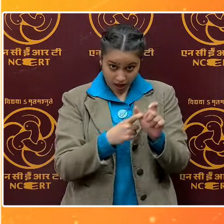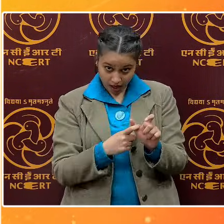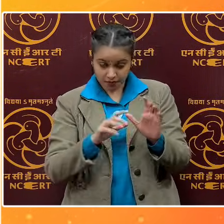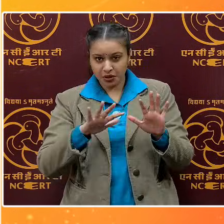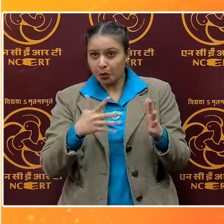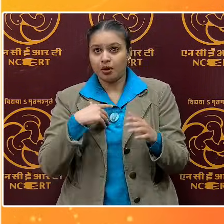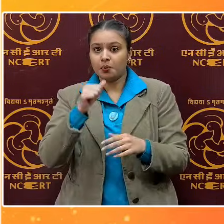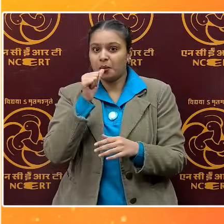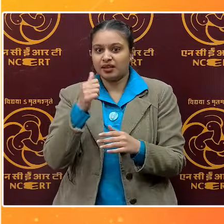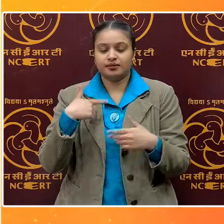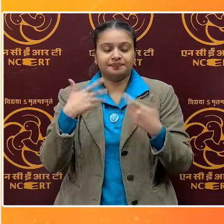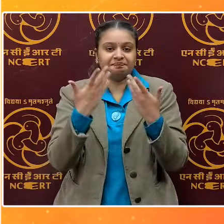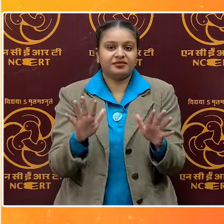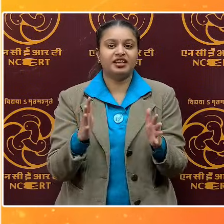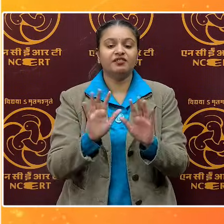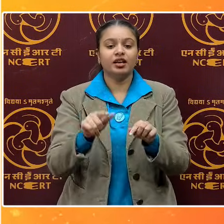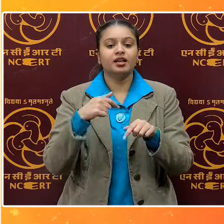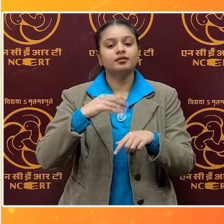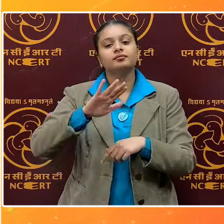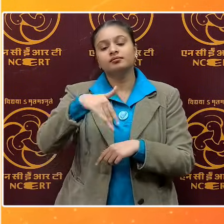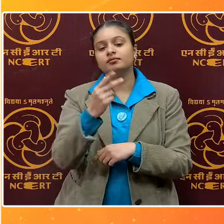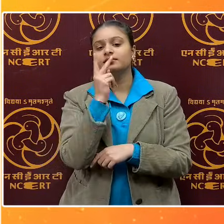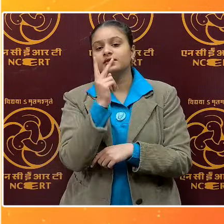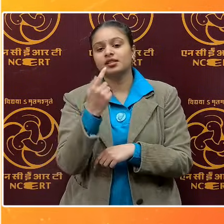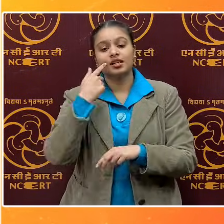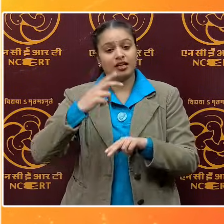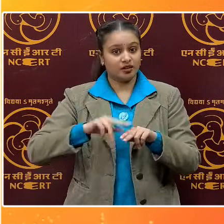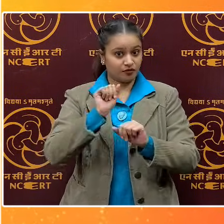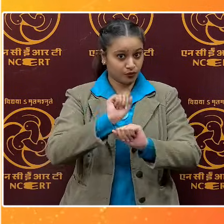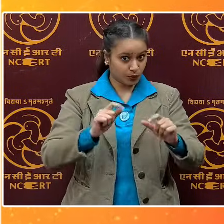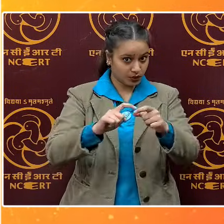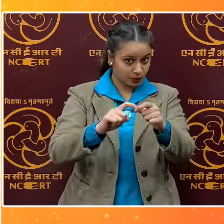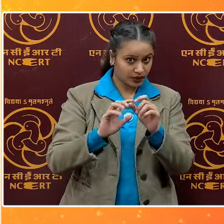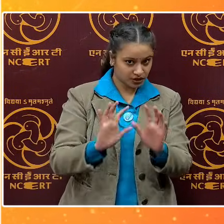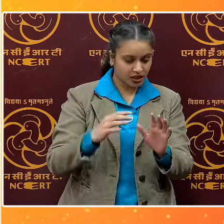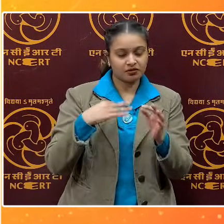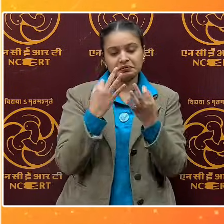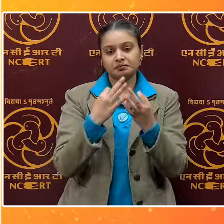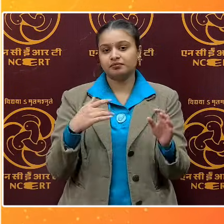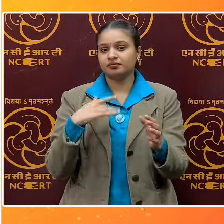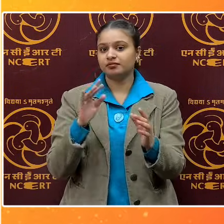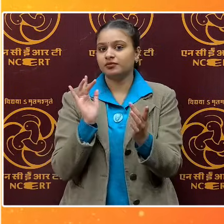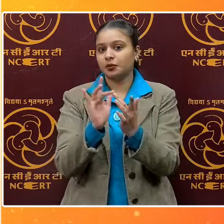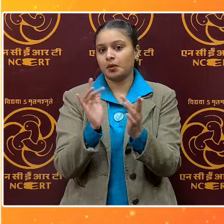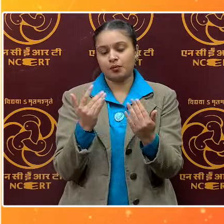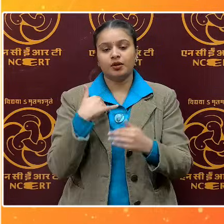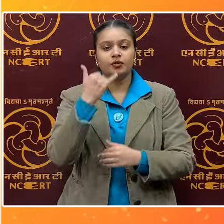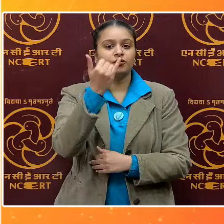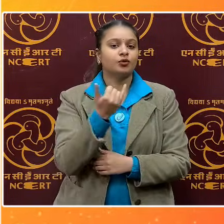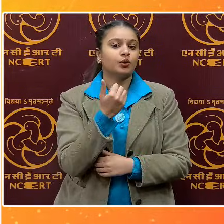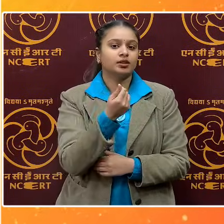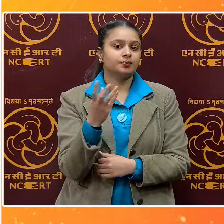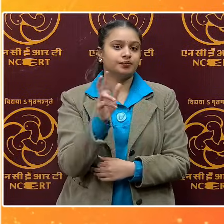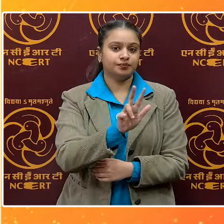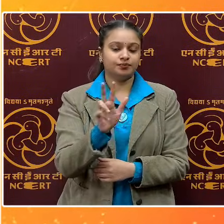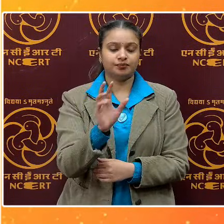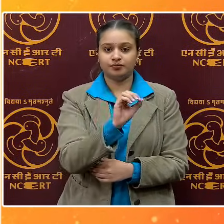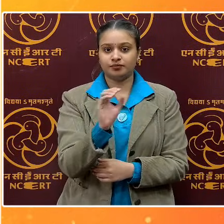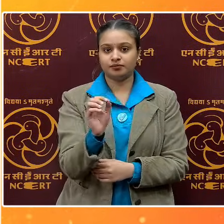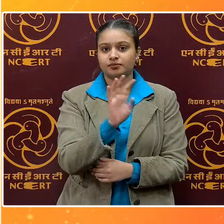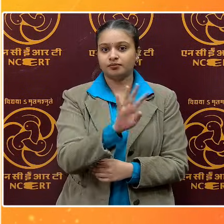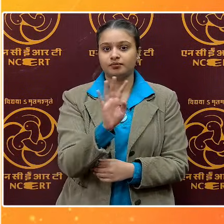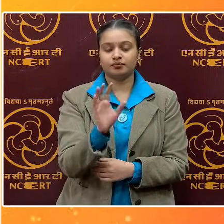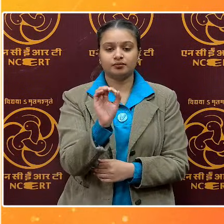Anyway, so we will figure it out. If you have questions, please feel free to get in touch with us. Our phone number is